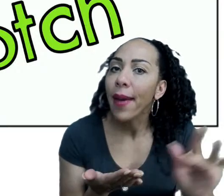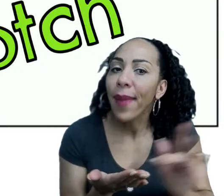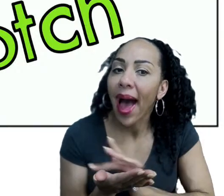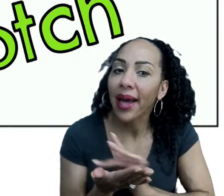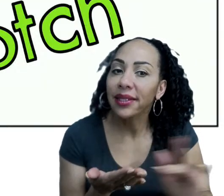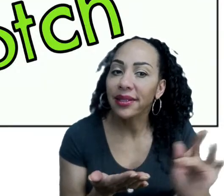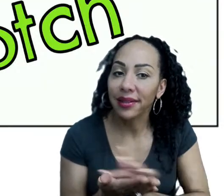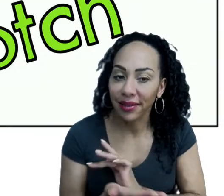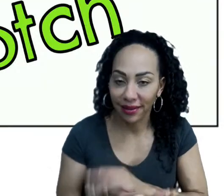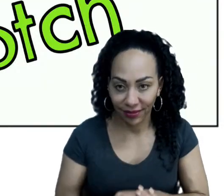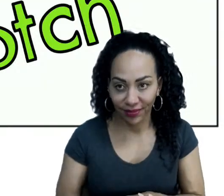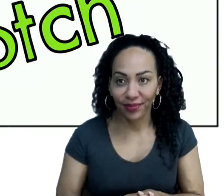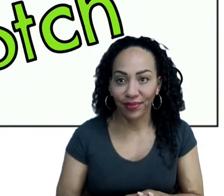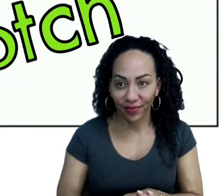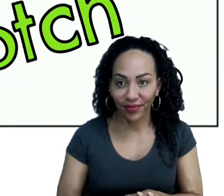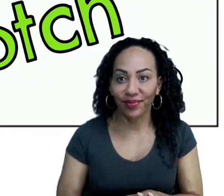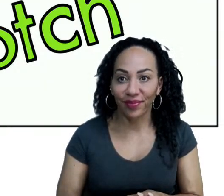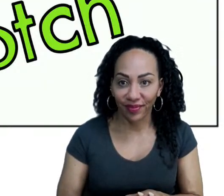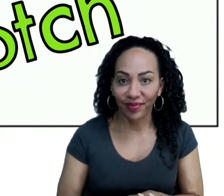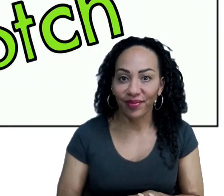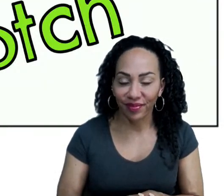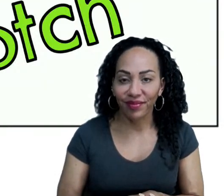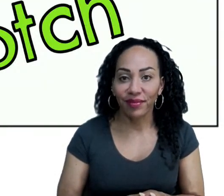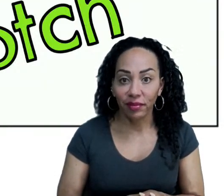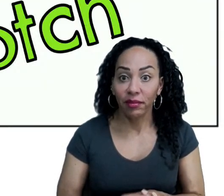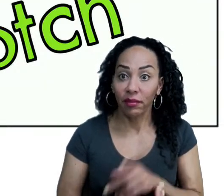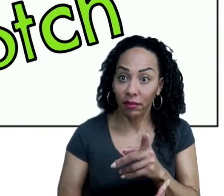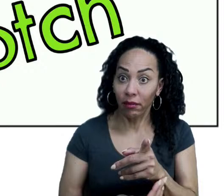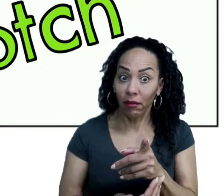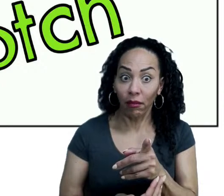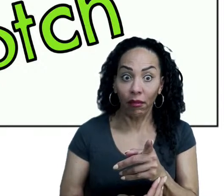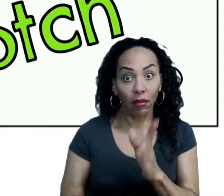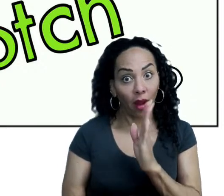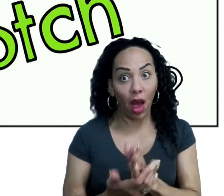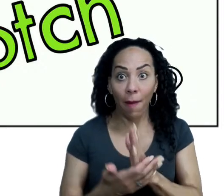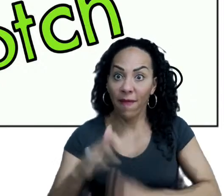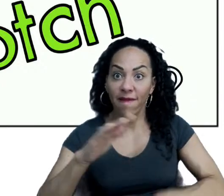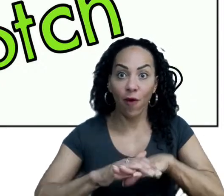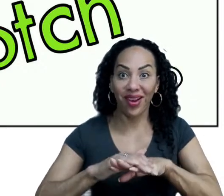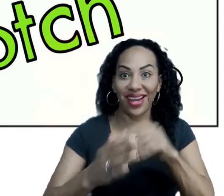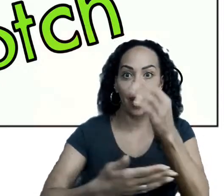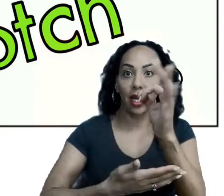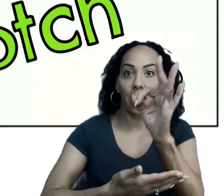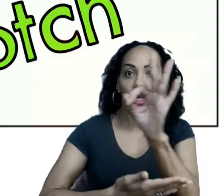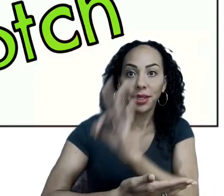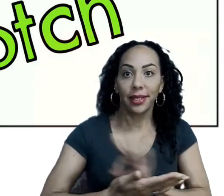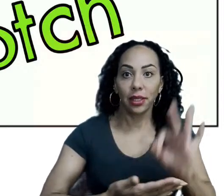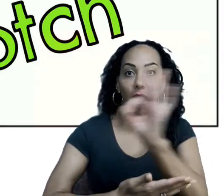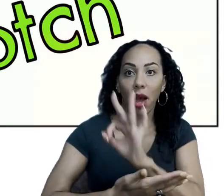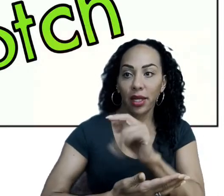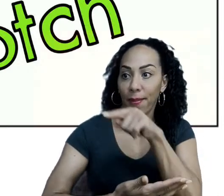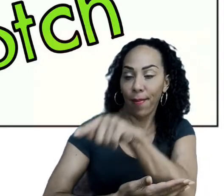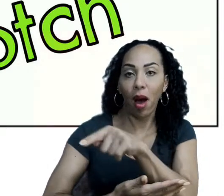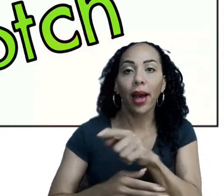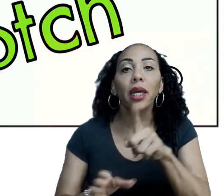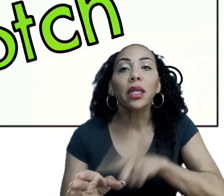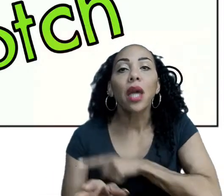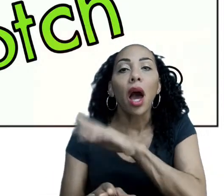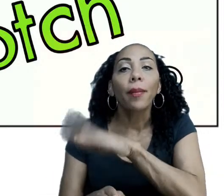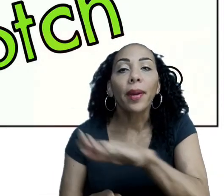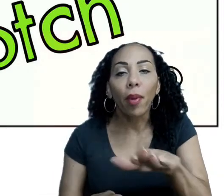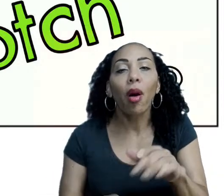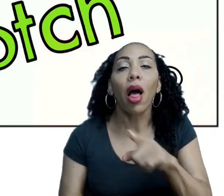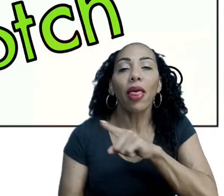and it was entirely designed by young people. And I think this goes back to my point about being clear about what your expertise